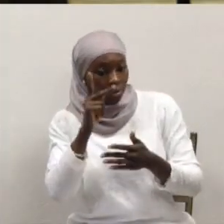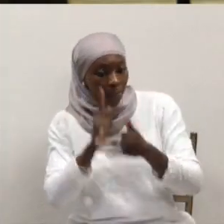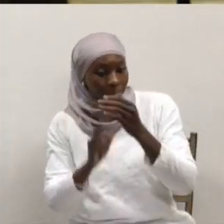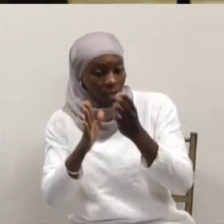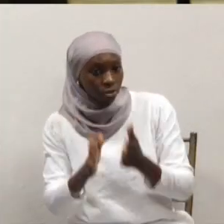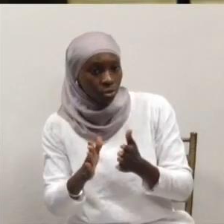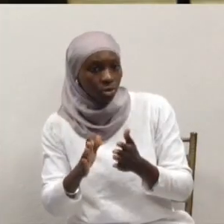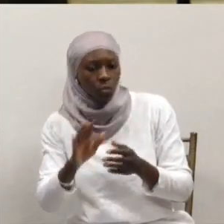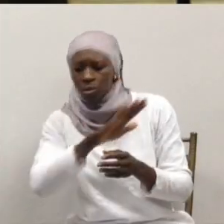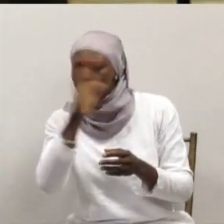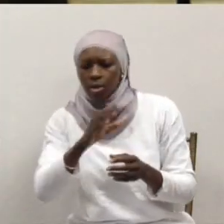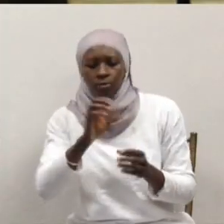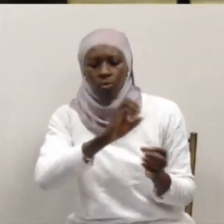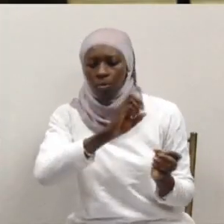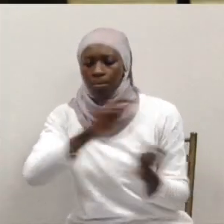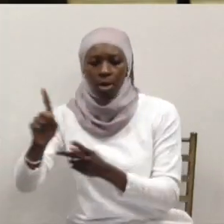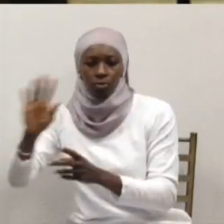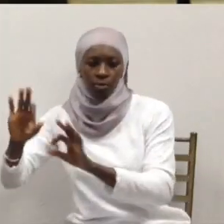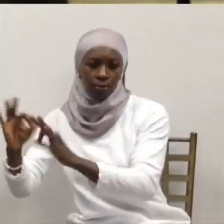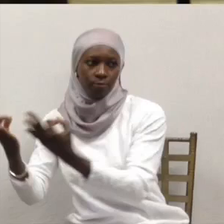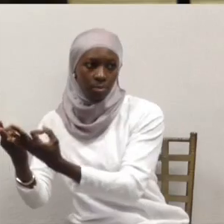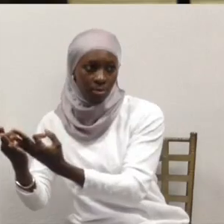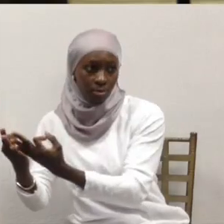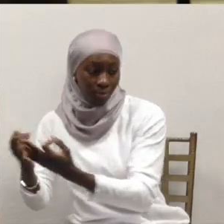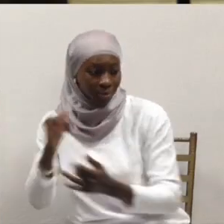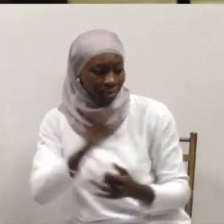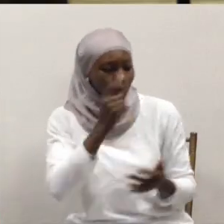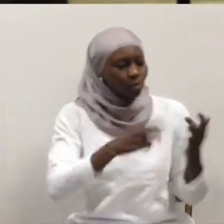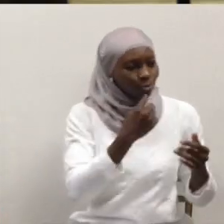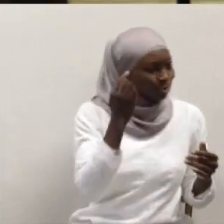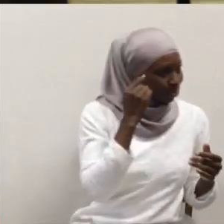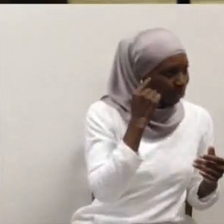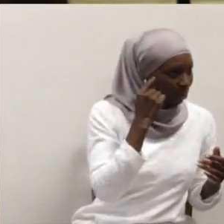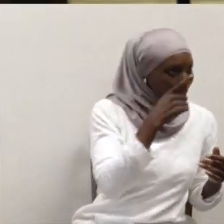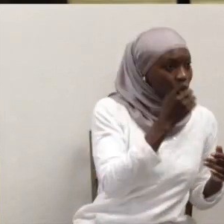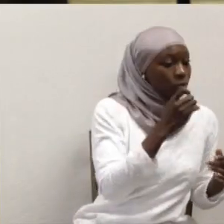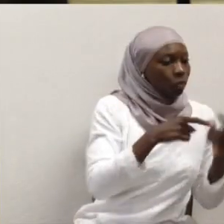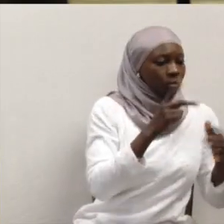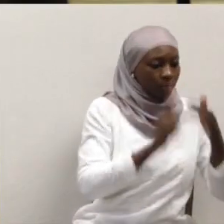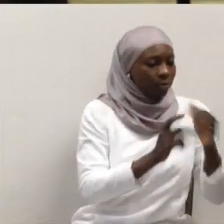never return to their families. That's what you thought.